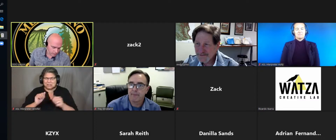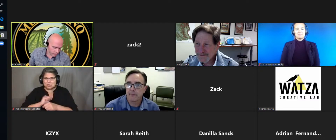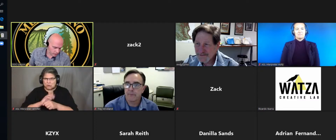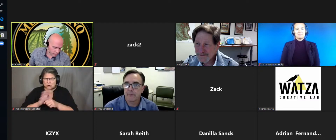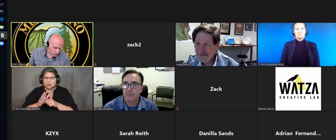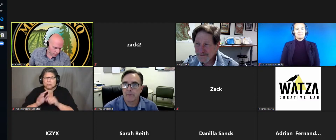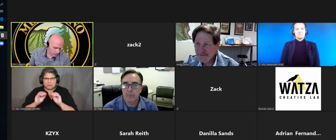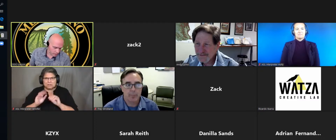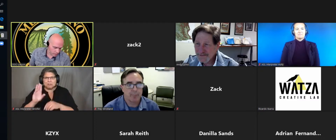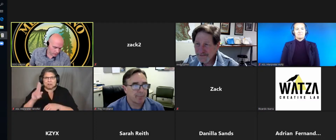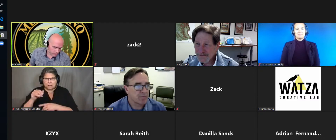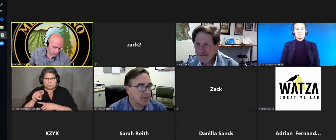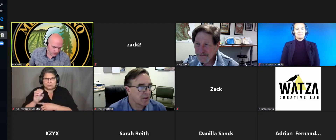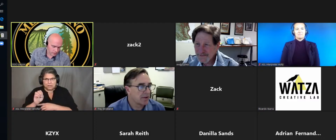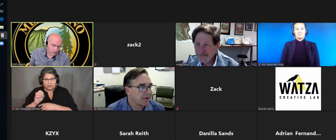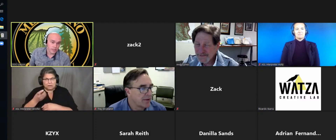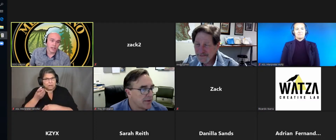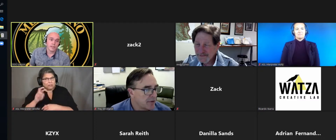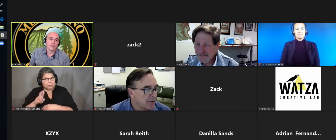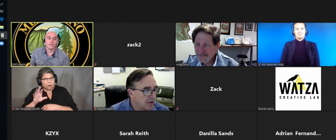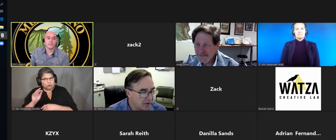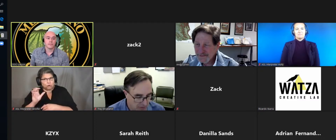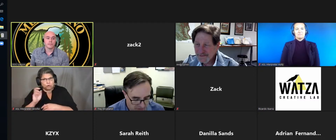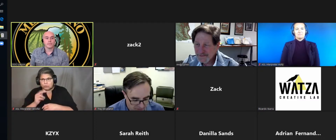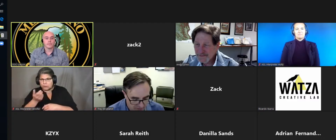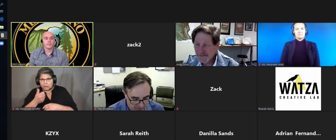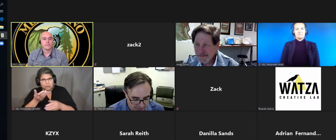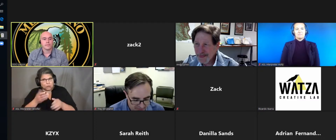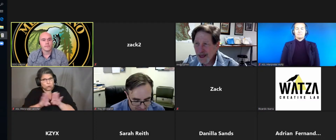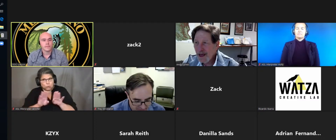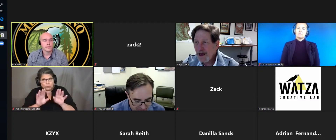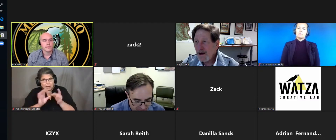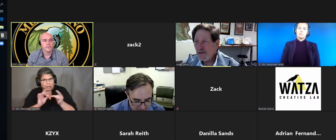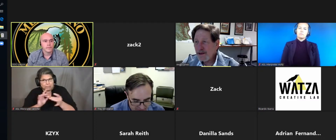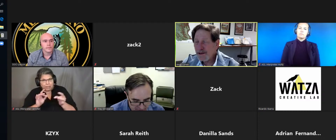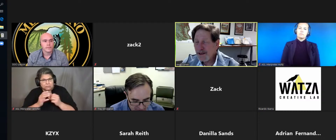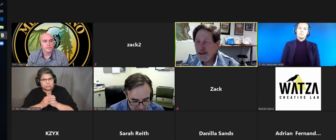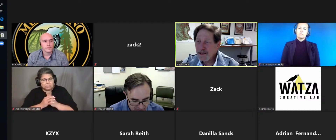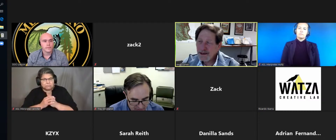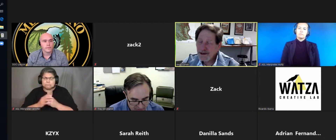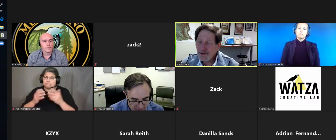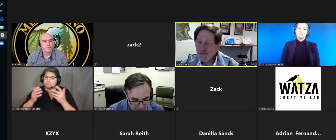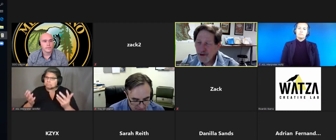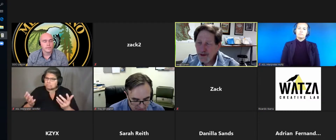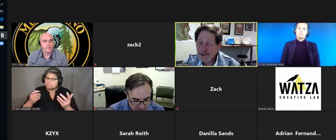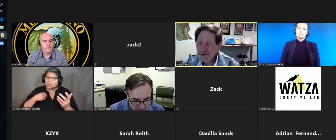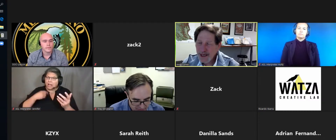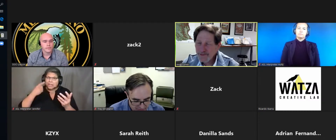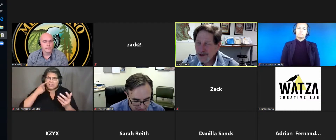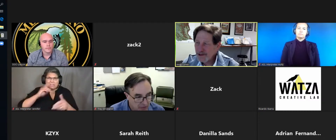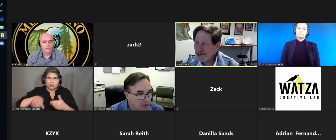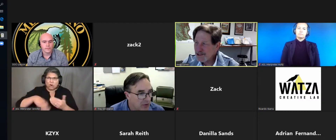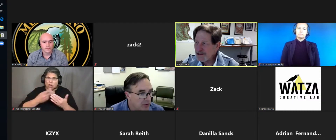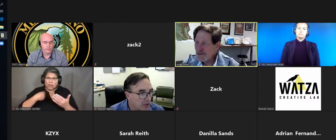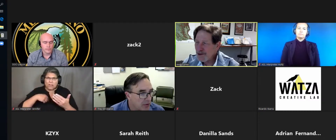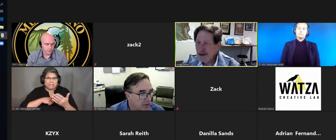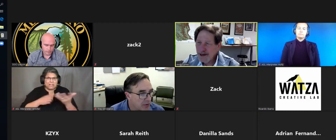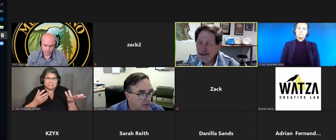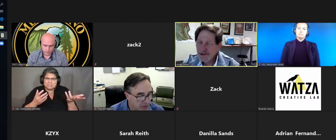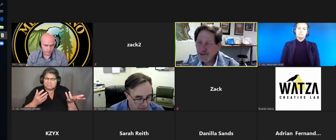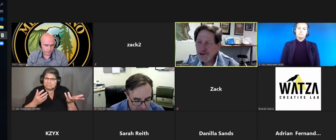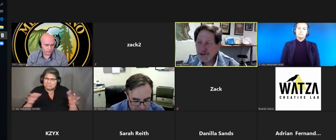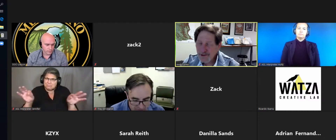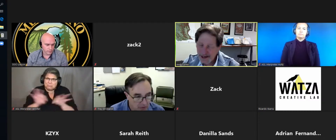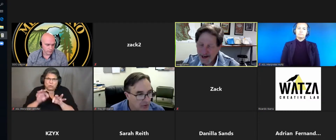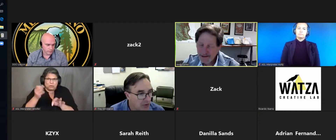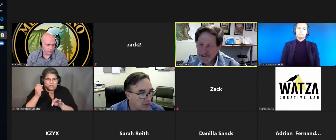like to give Dr. Coren an opportunity to give his concluding comments. Well, I think, for all of us, we have to understand that we are not